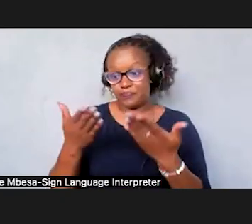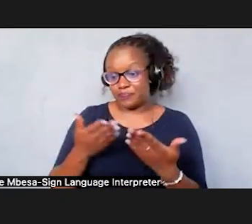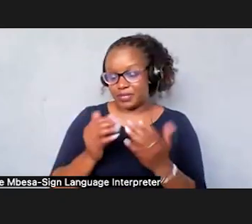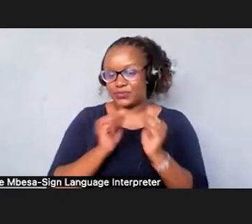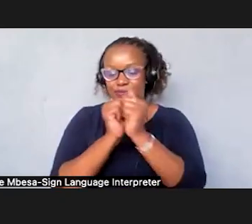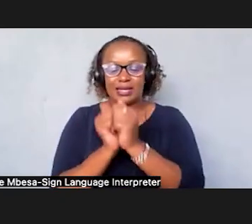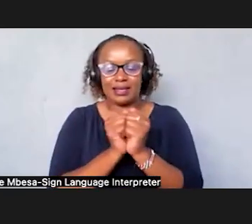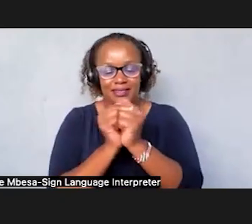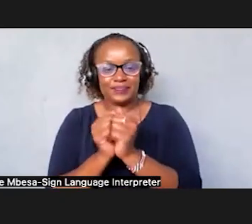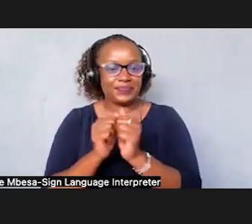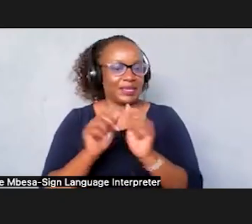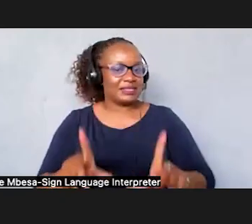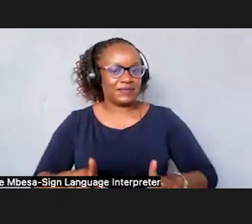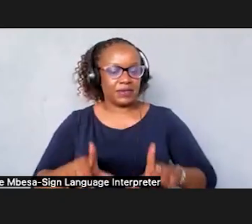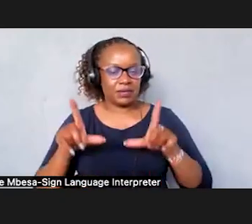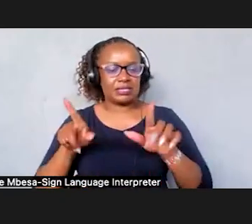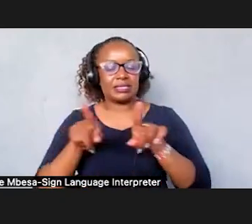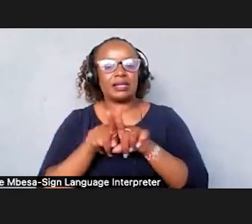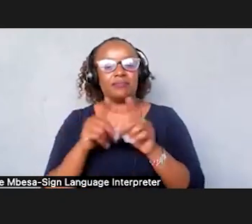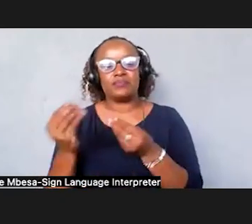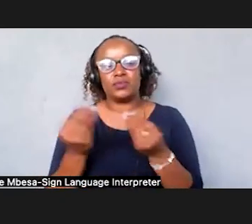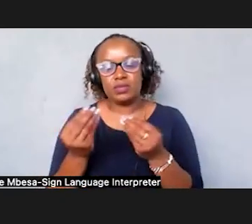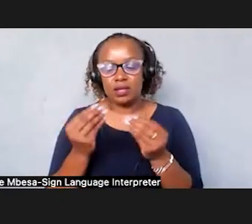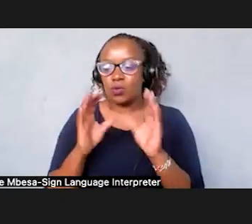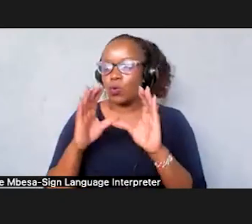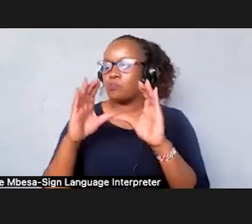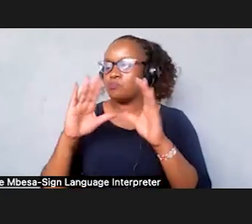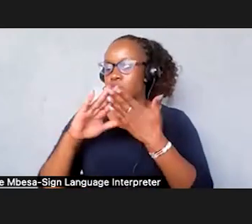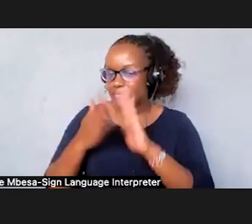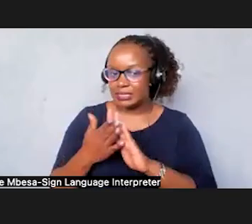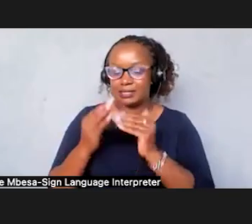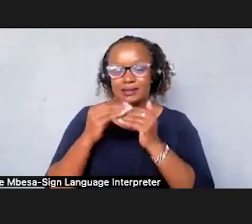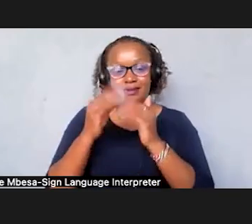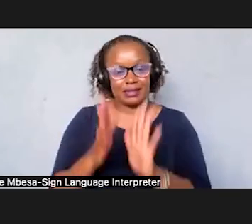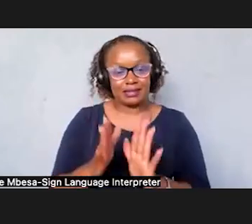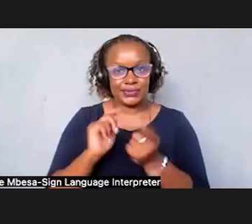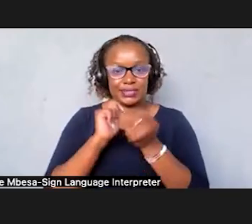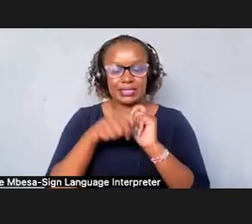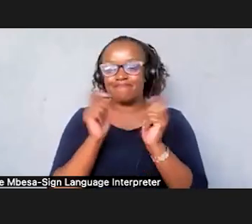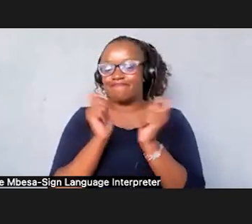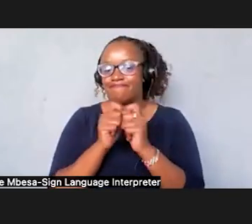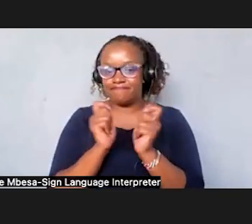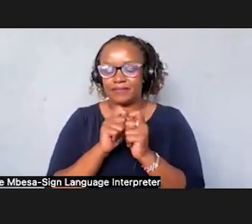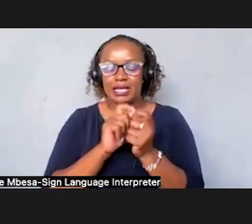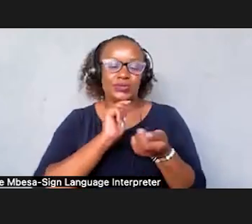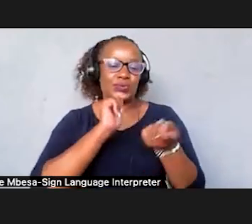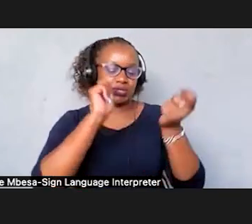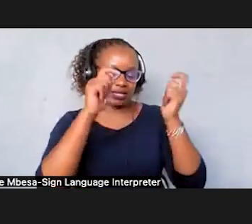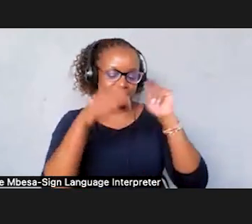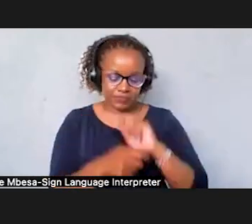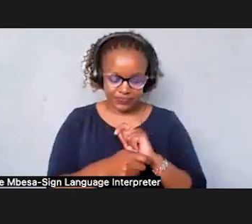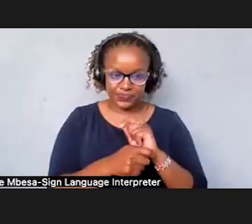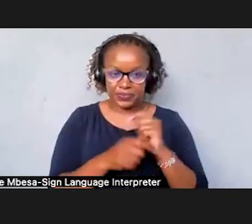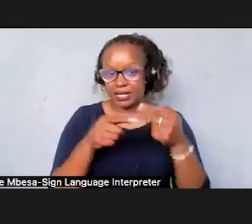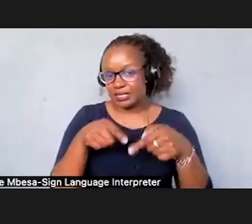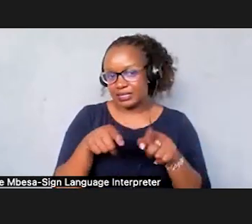community leaders to turn pain into power and tradition into transformation. She wants to